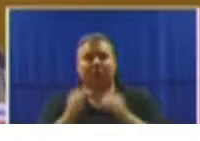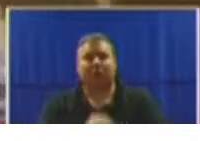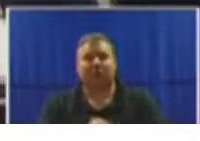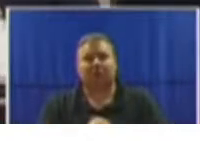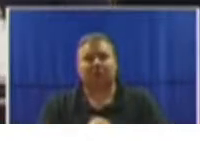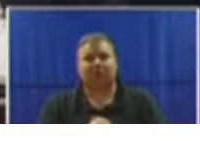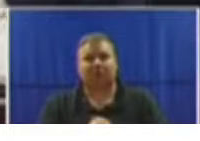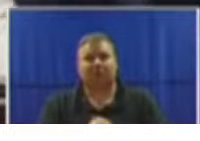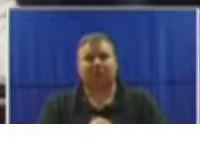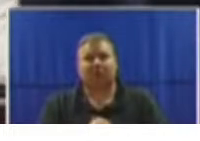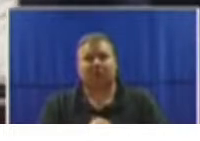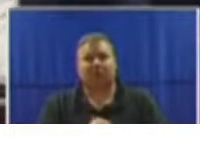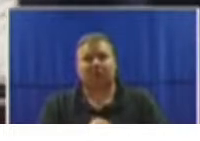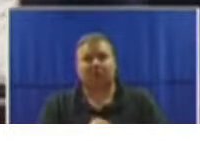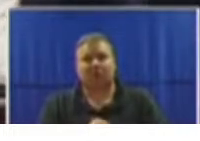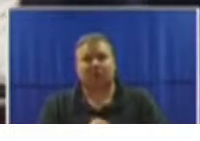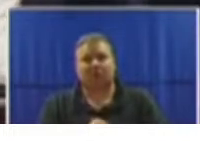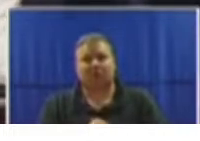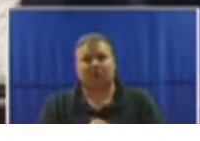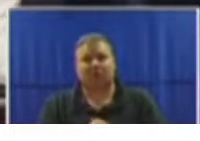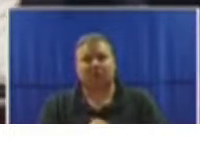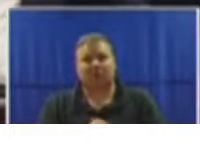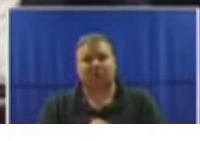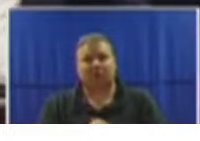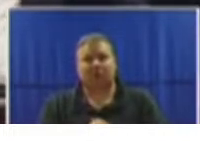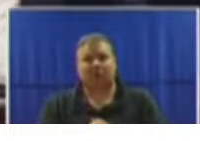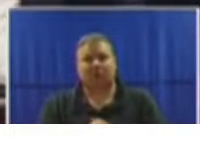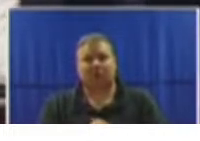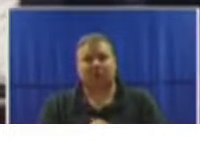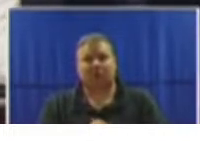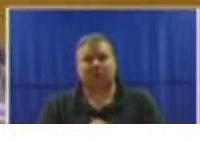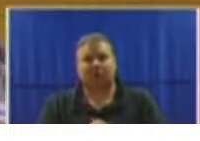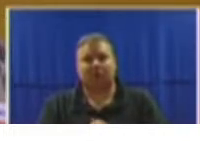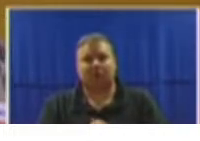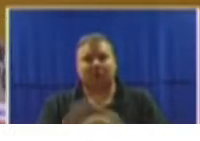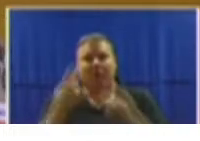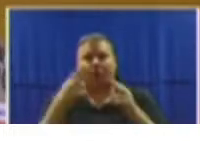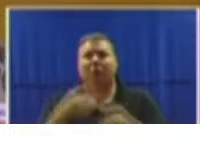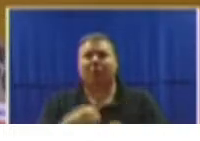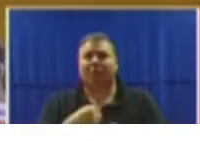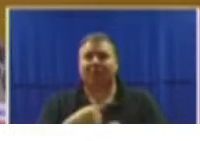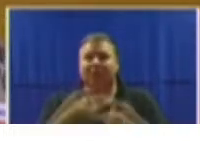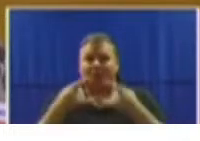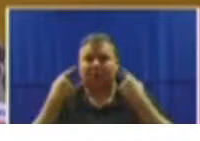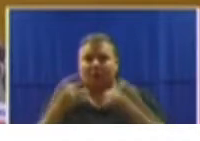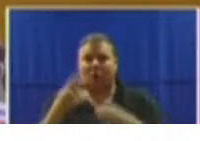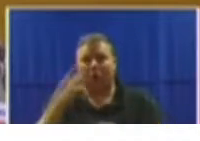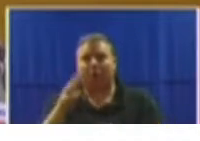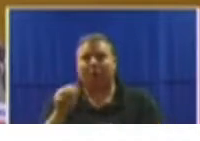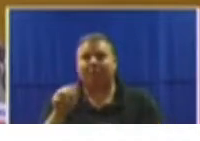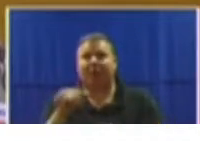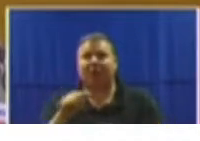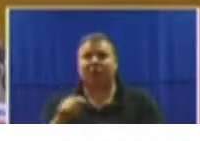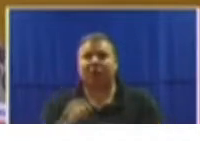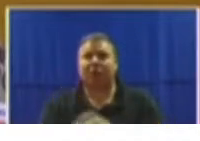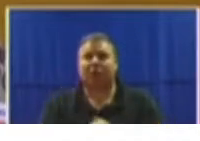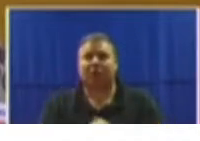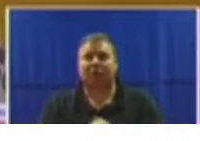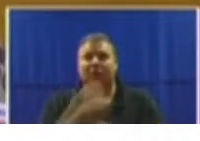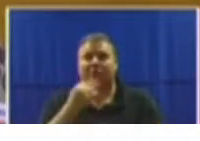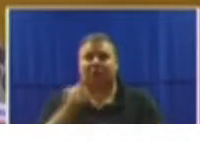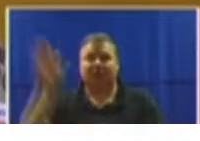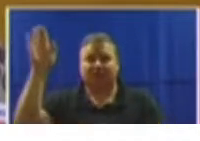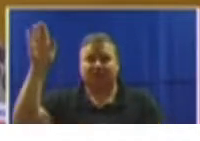area. Okay, honorable members, will you please put on your masks? Honorable Mazoni, will you please lower your